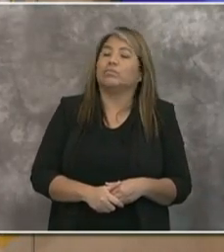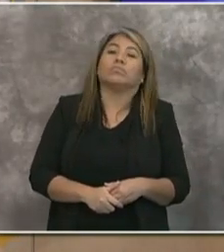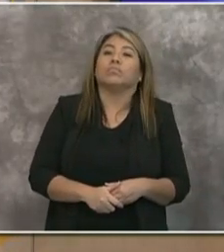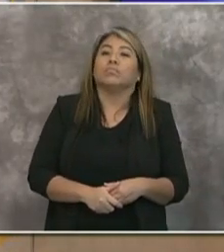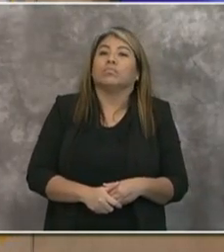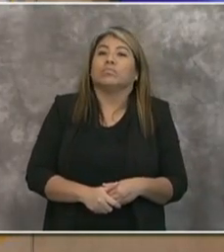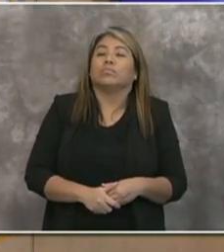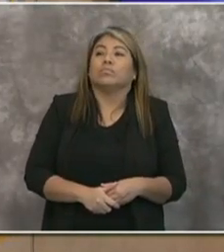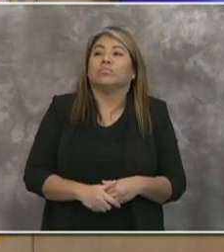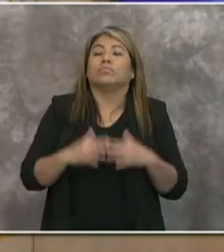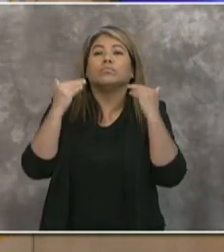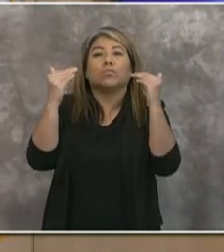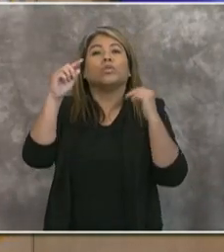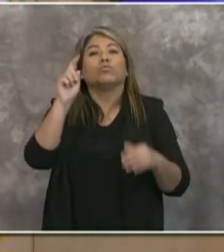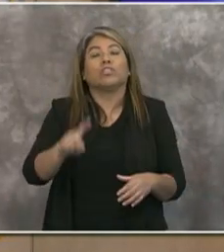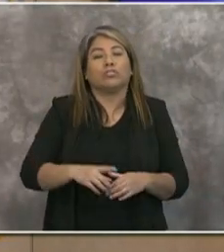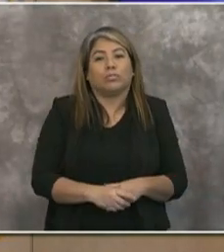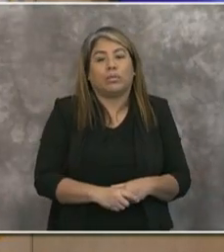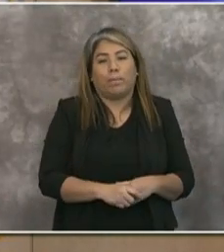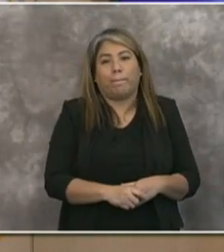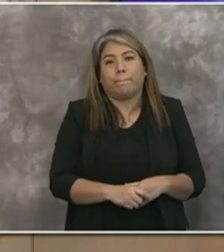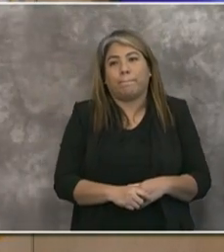Okay, let's go to the next question.